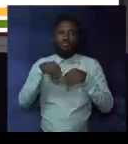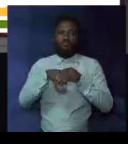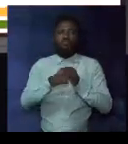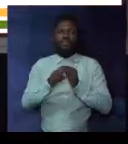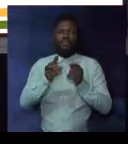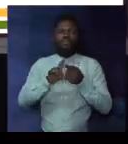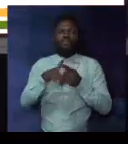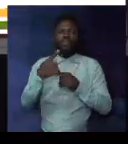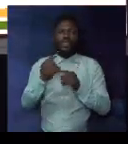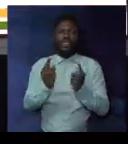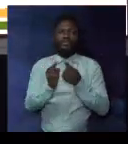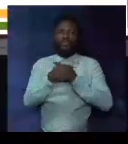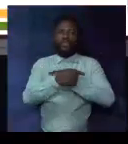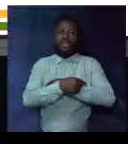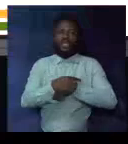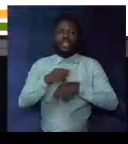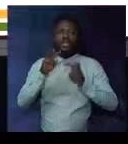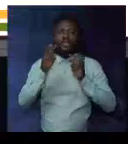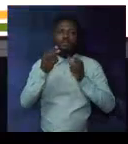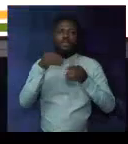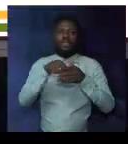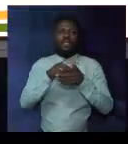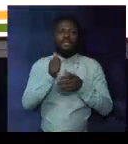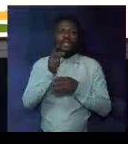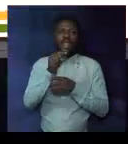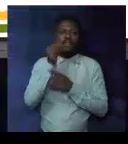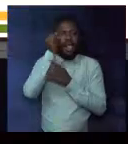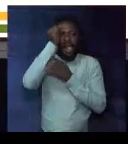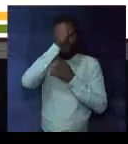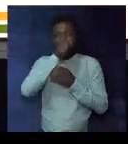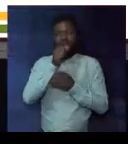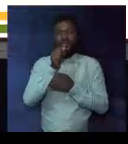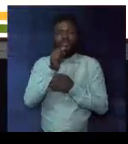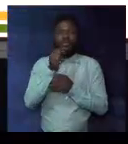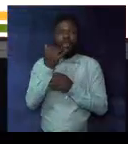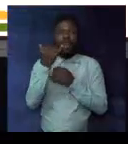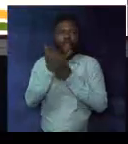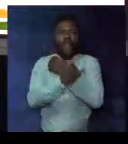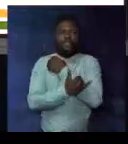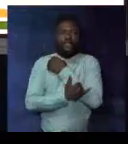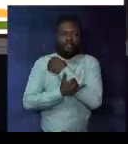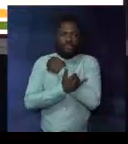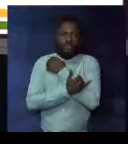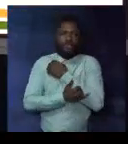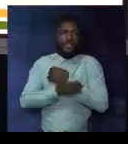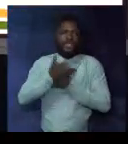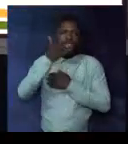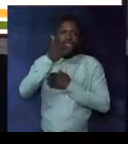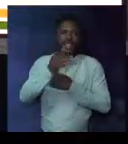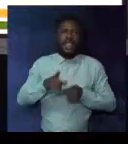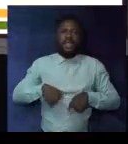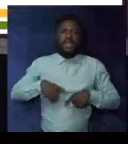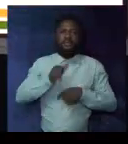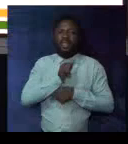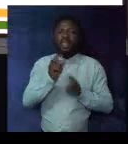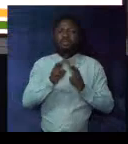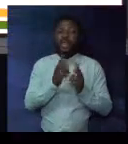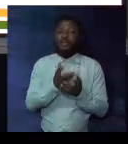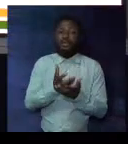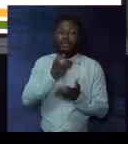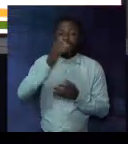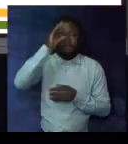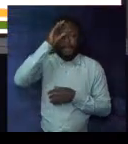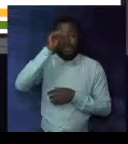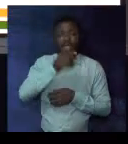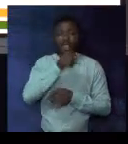on into today's topic. In an African country, one African country, there lived a very